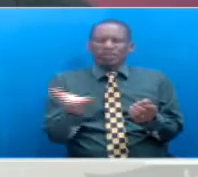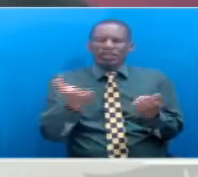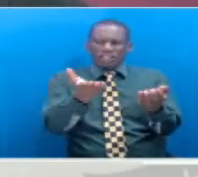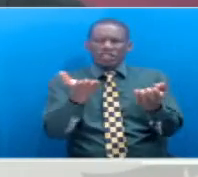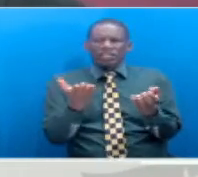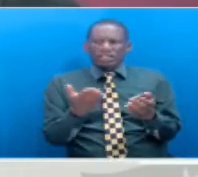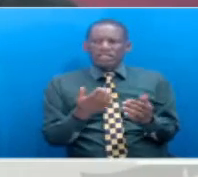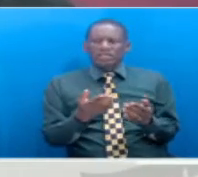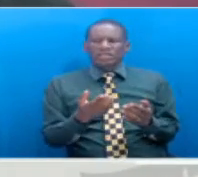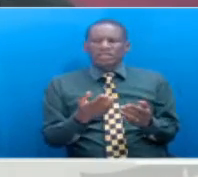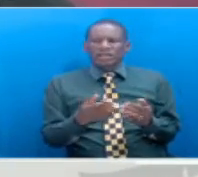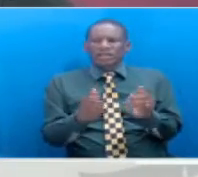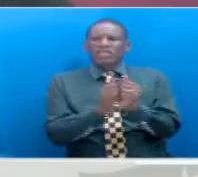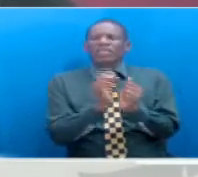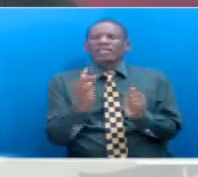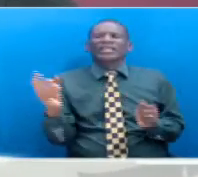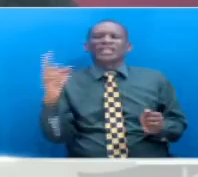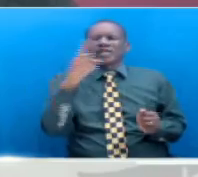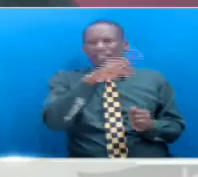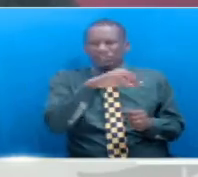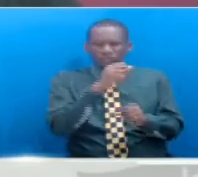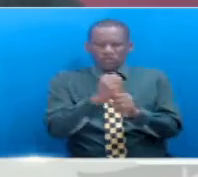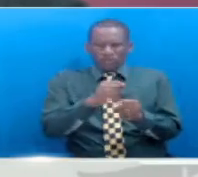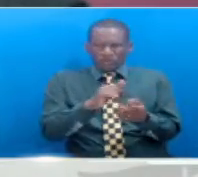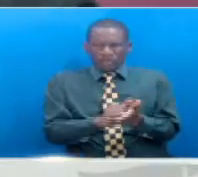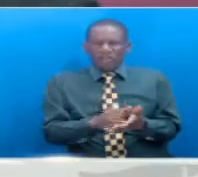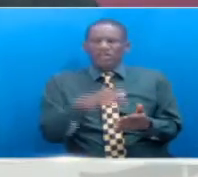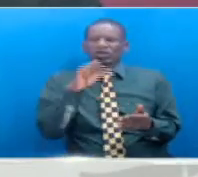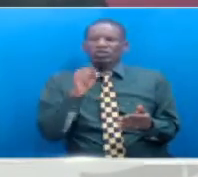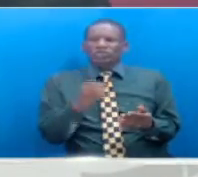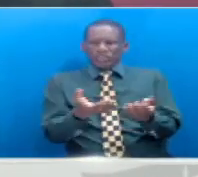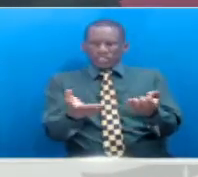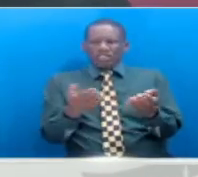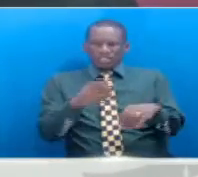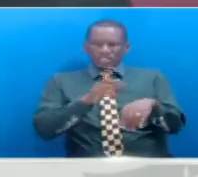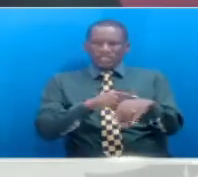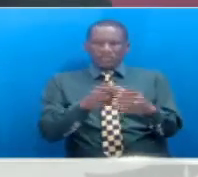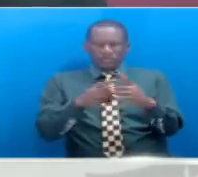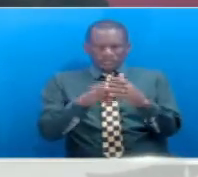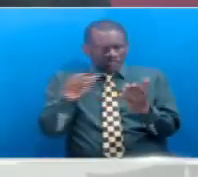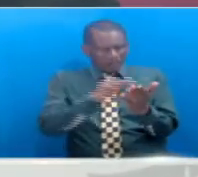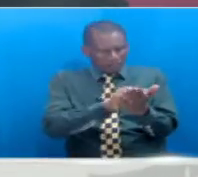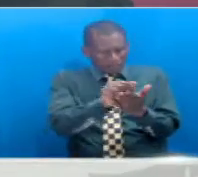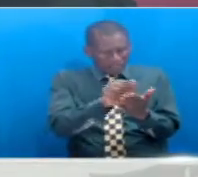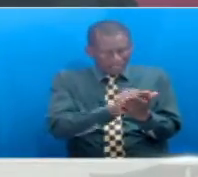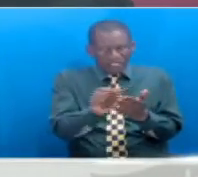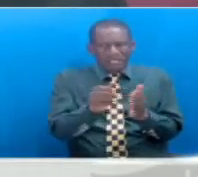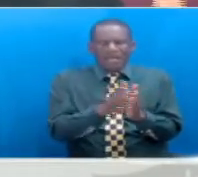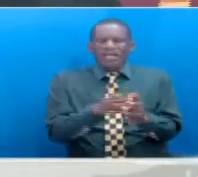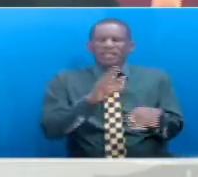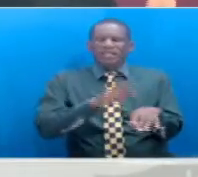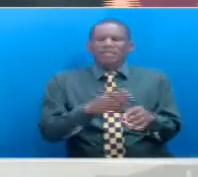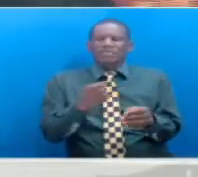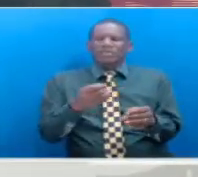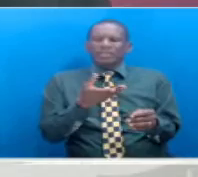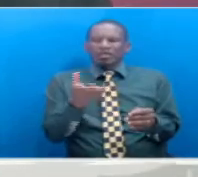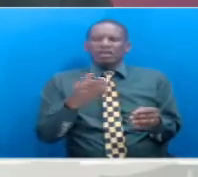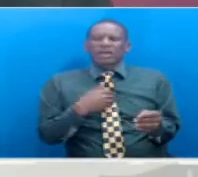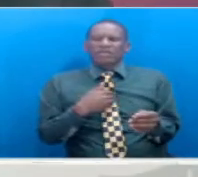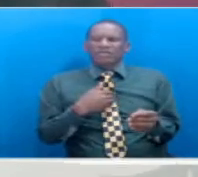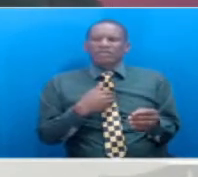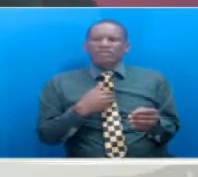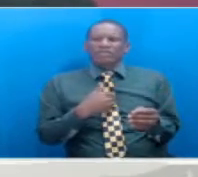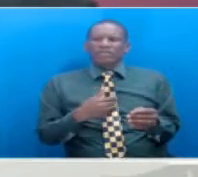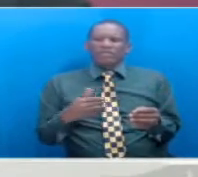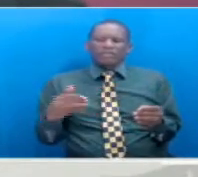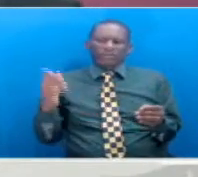needs 13 days to do that. Okay. So they need a time to start printing, and once they have the pallets